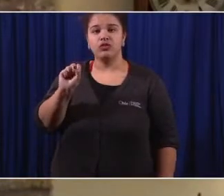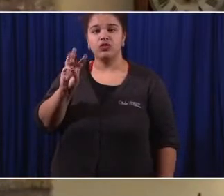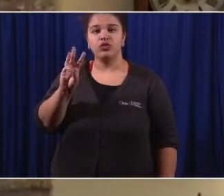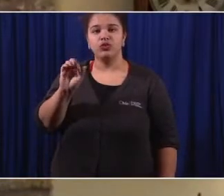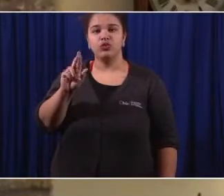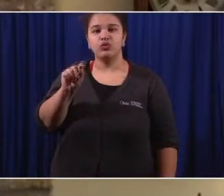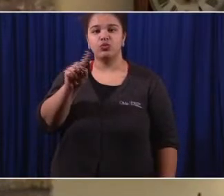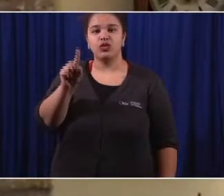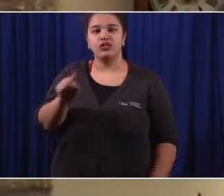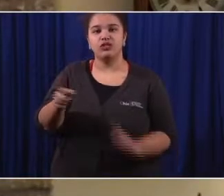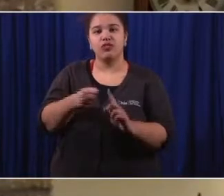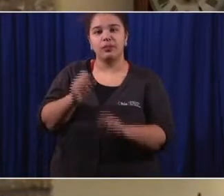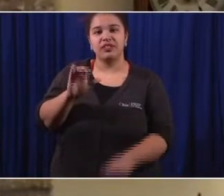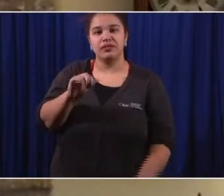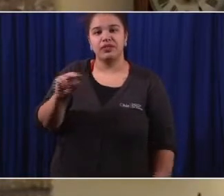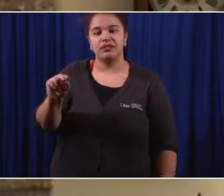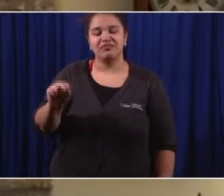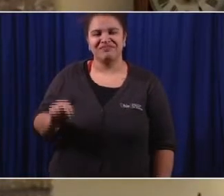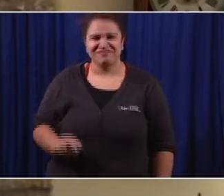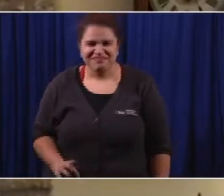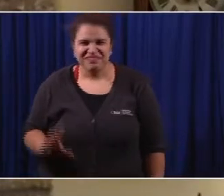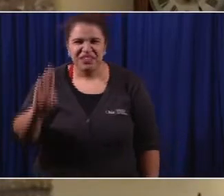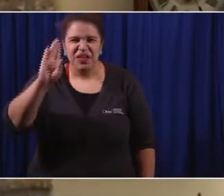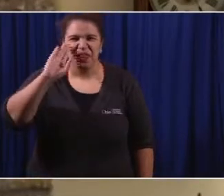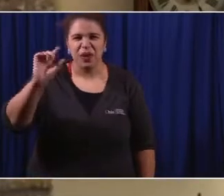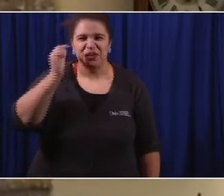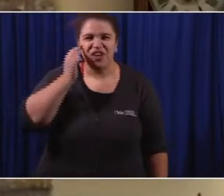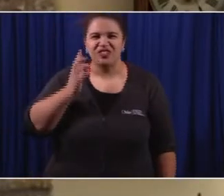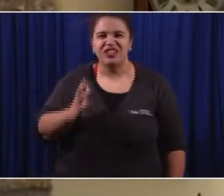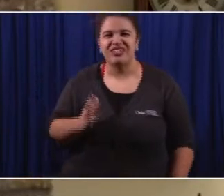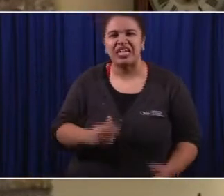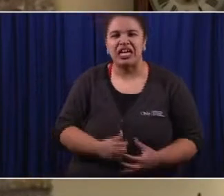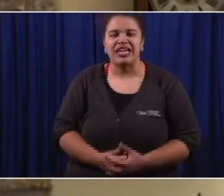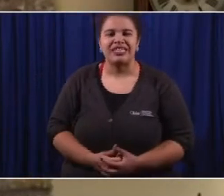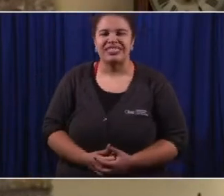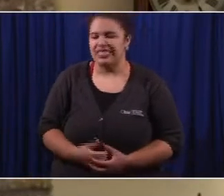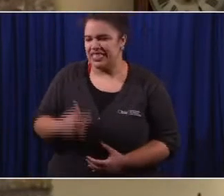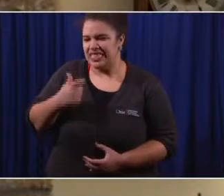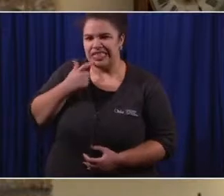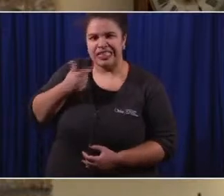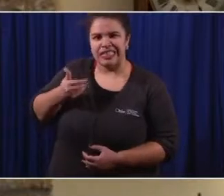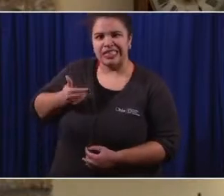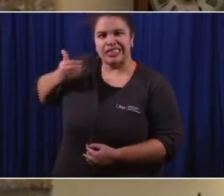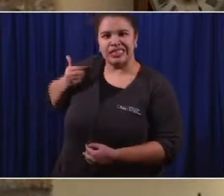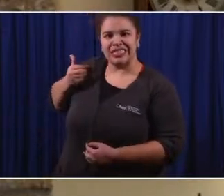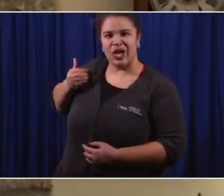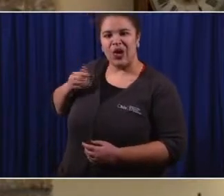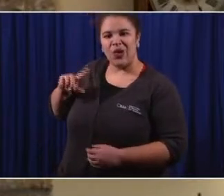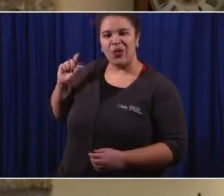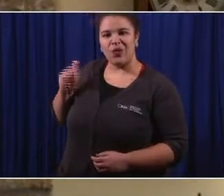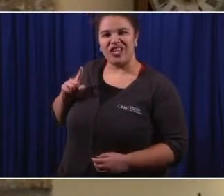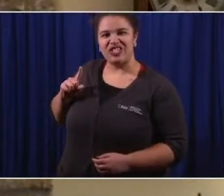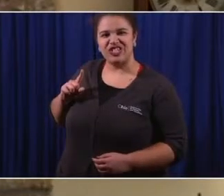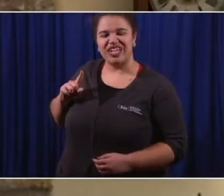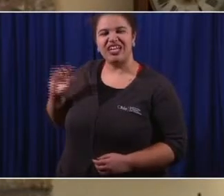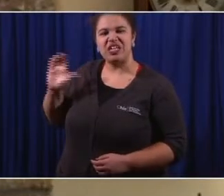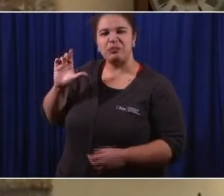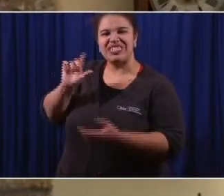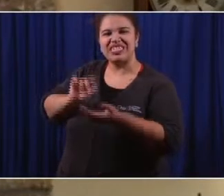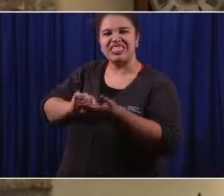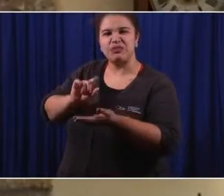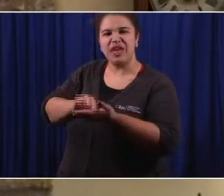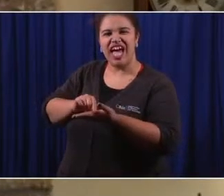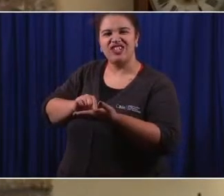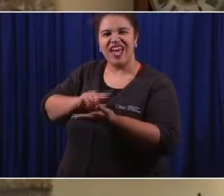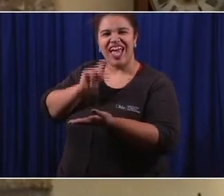Hi, Governor. I just want to kind of follow up a previous question from the dispatch about nursing